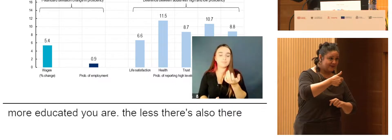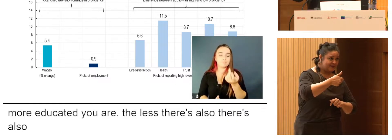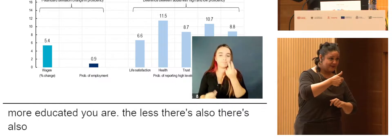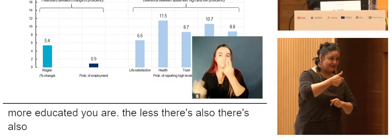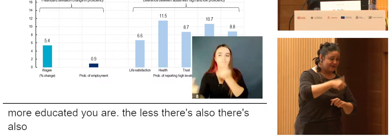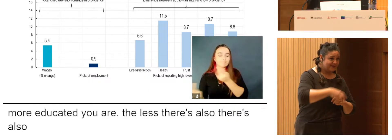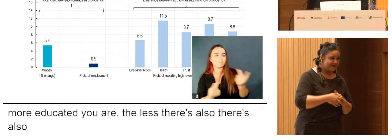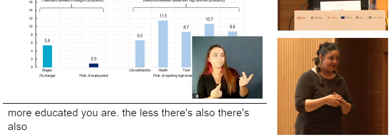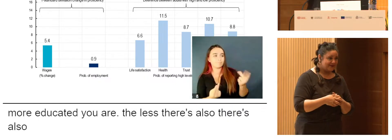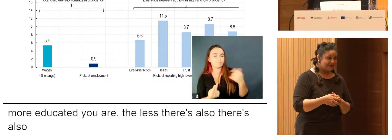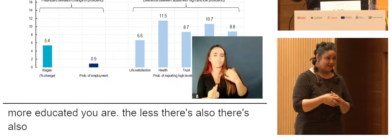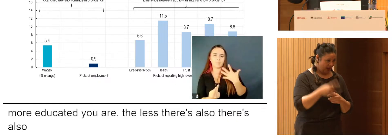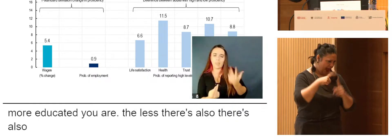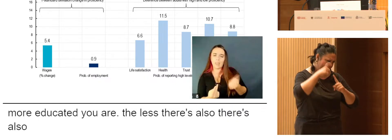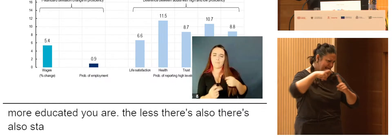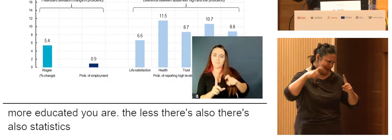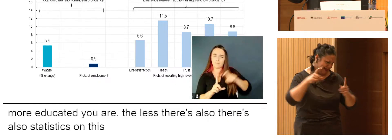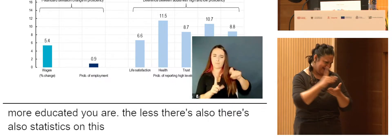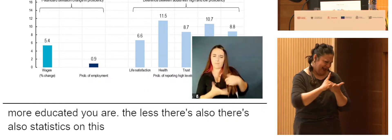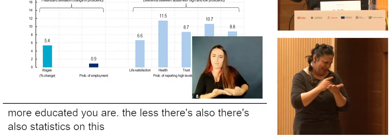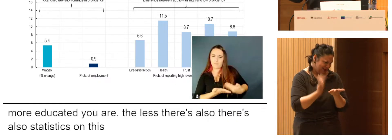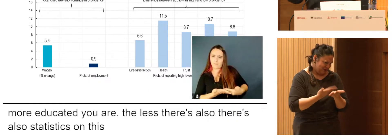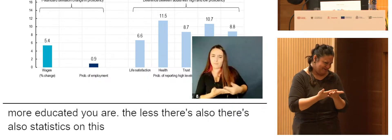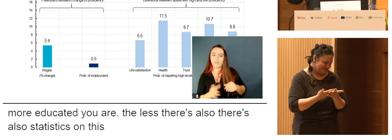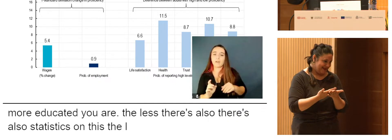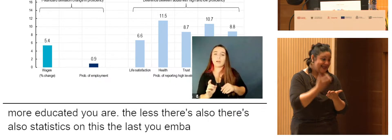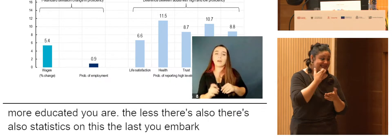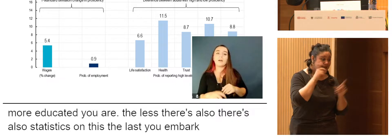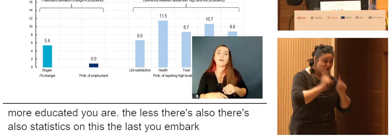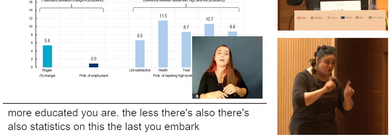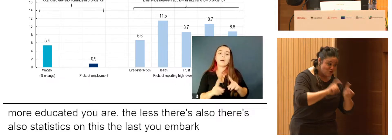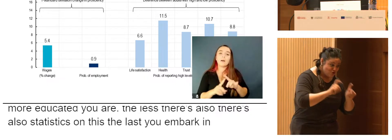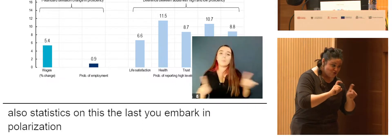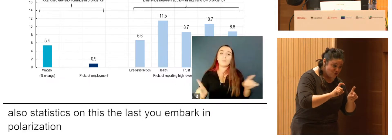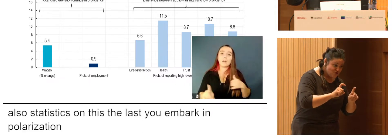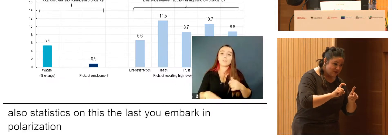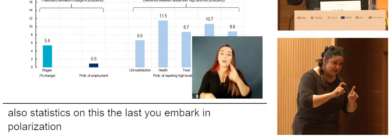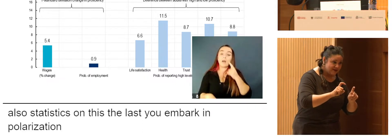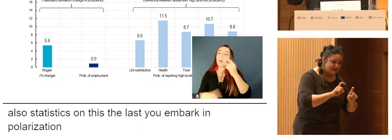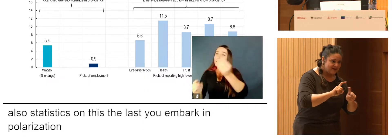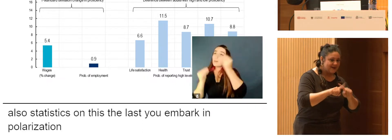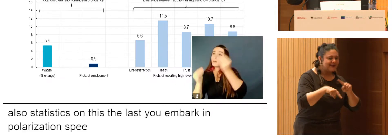statistics on this, the less you embark in polarization speeches.